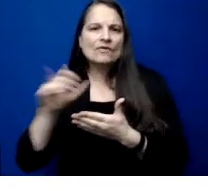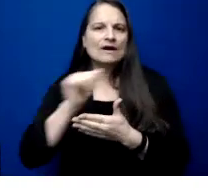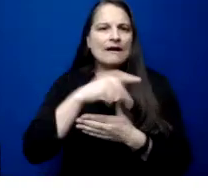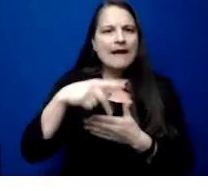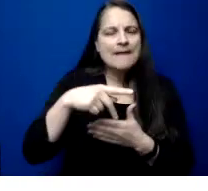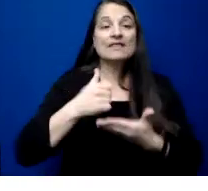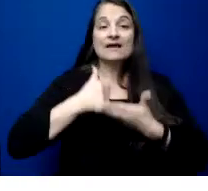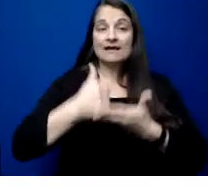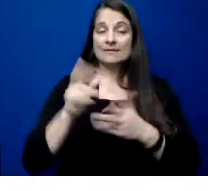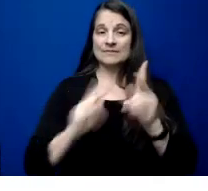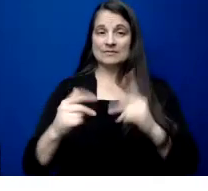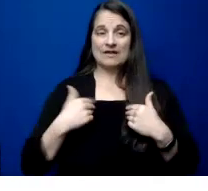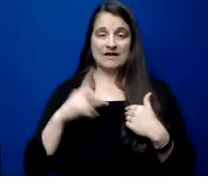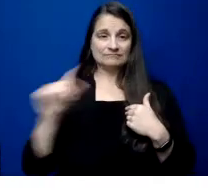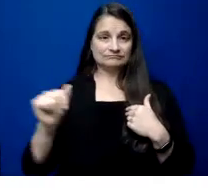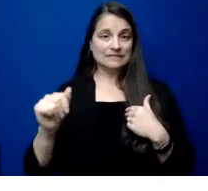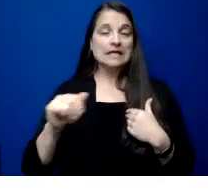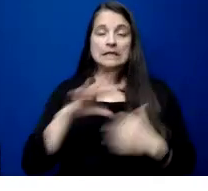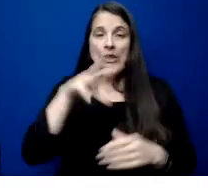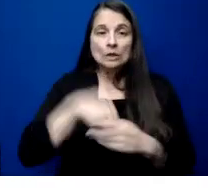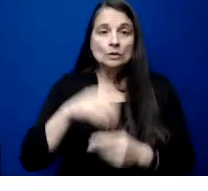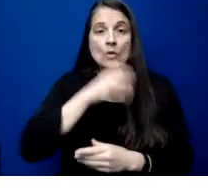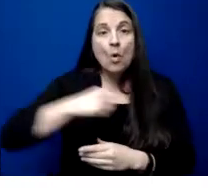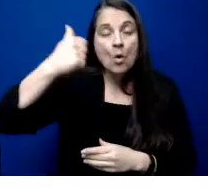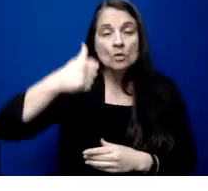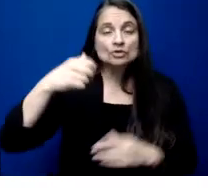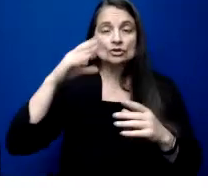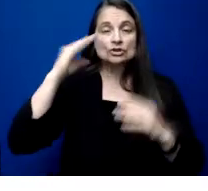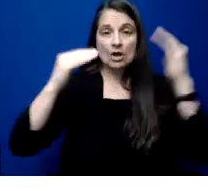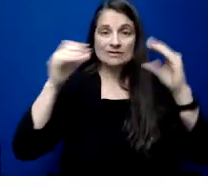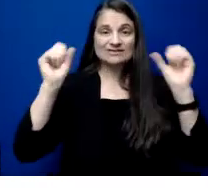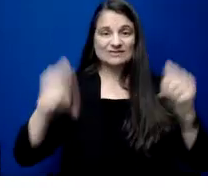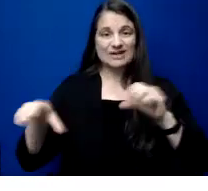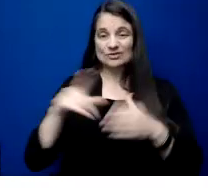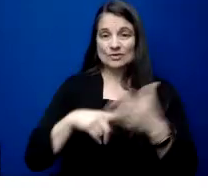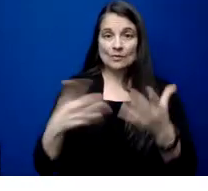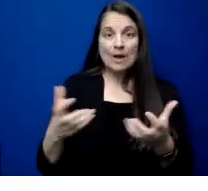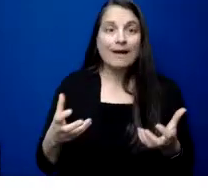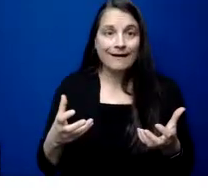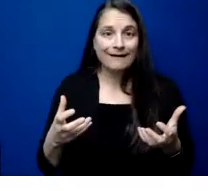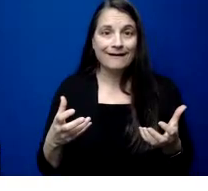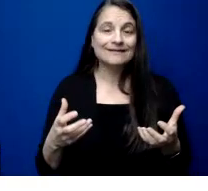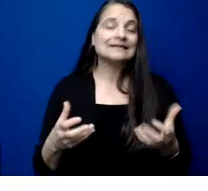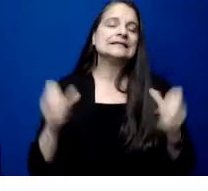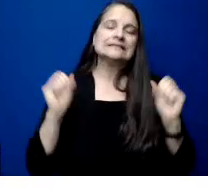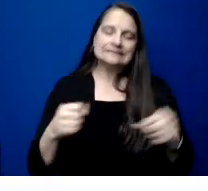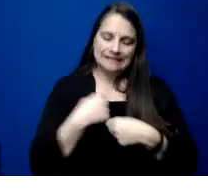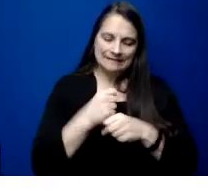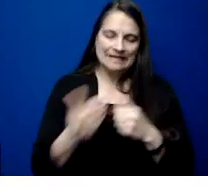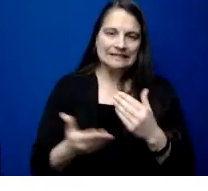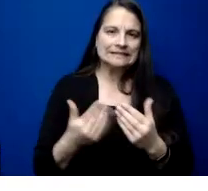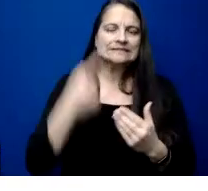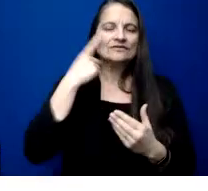people with disabilities, including older adults, do what they want to do. Technology can make things easier for everyone. For people with disabilities, AT opens